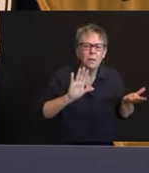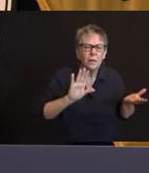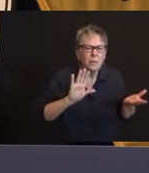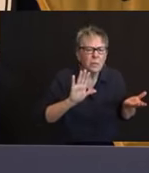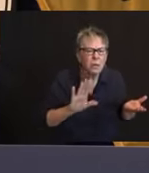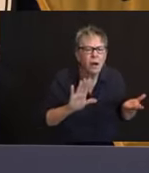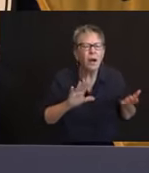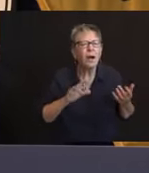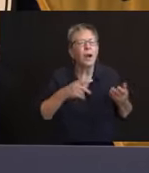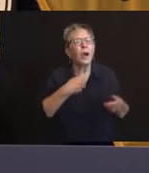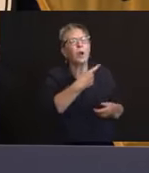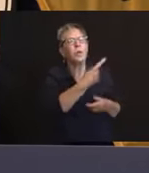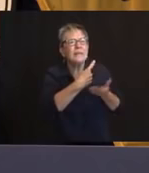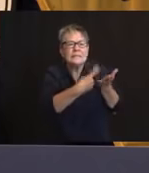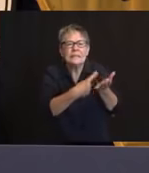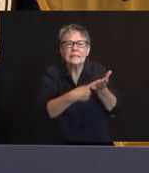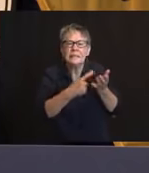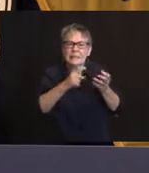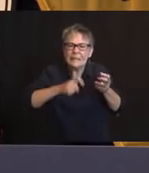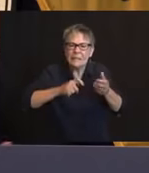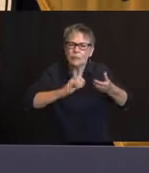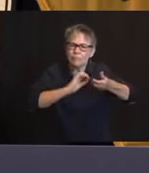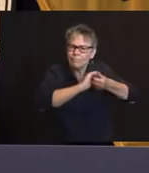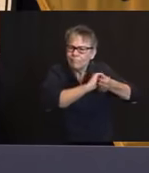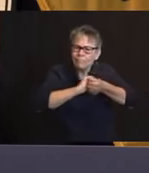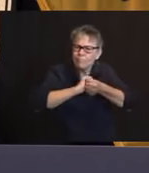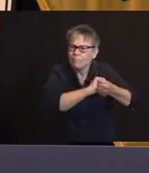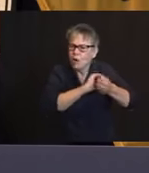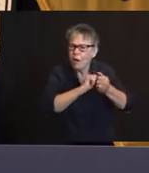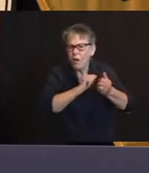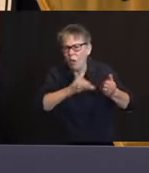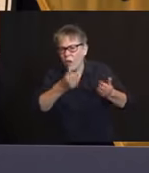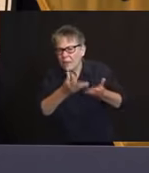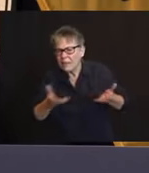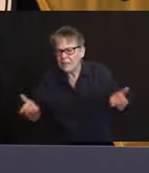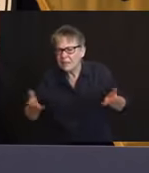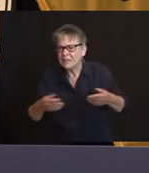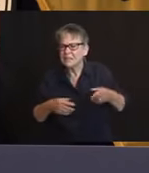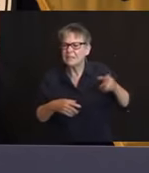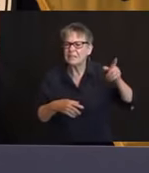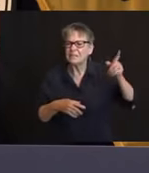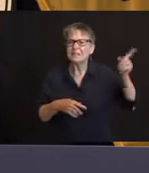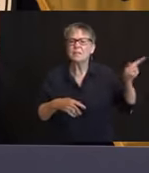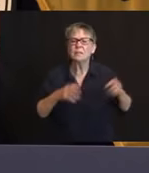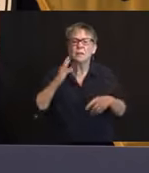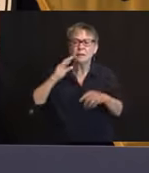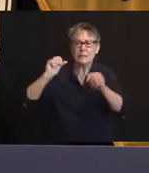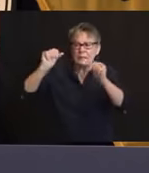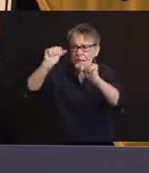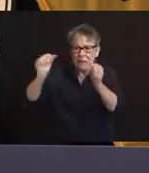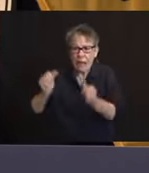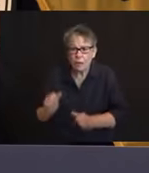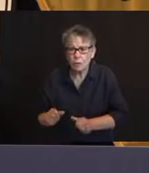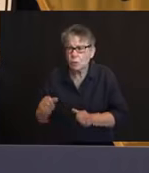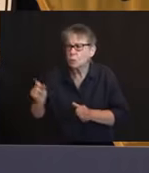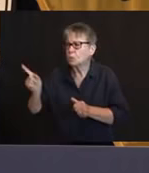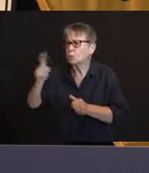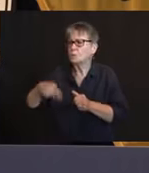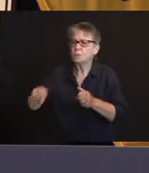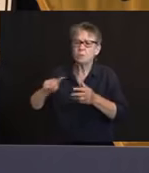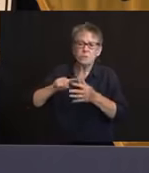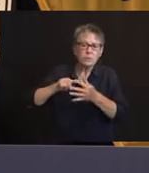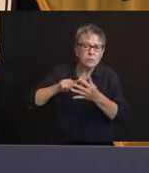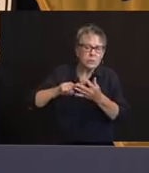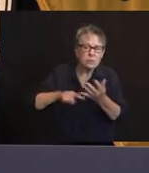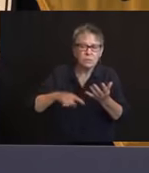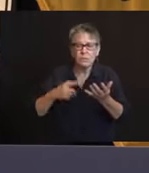statues, Army bases with the names of Confederate generals. That we in fact did discuss that. I don't